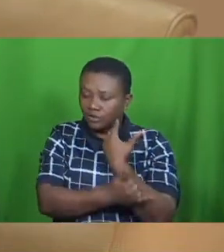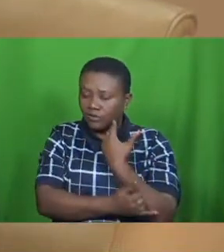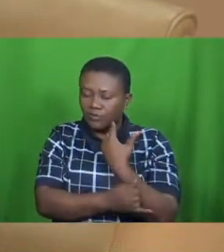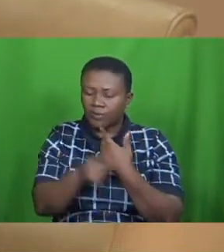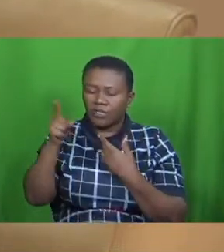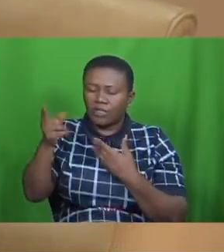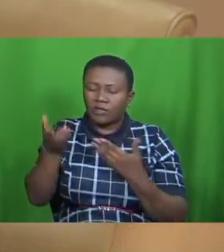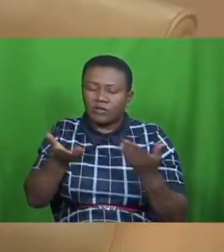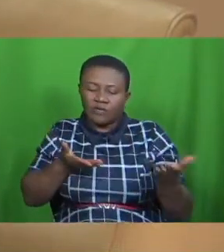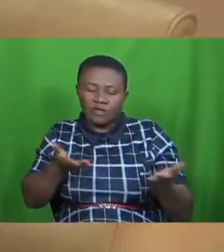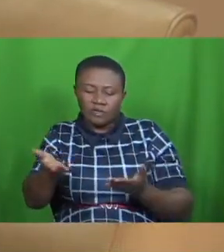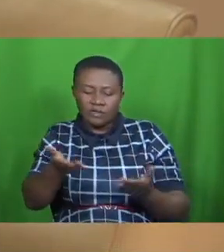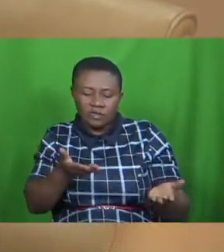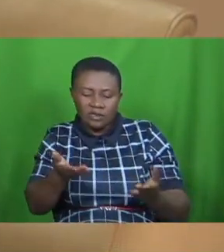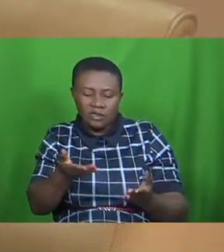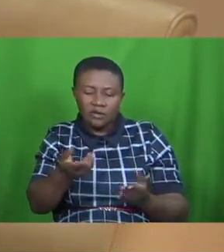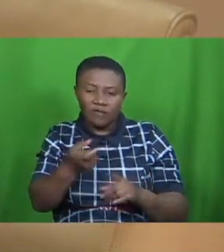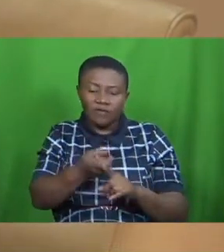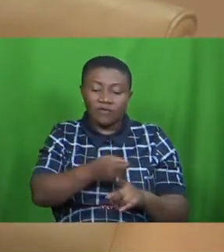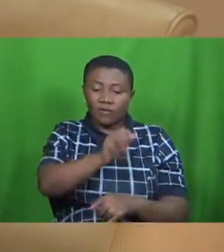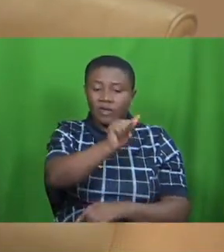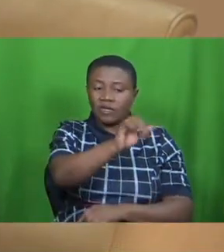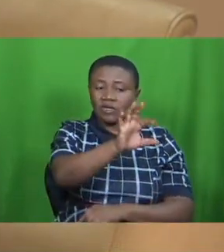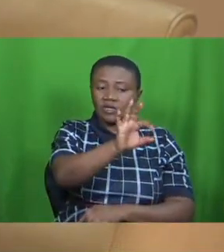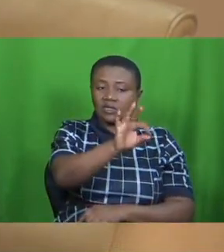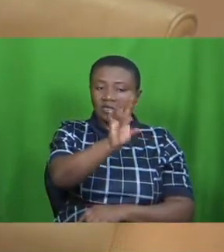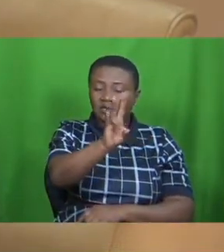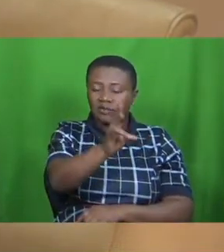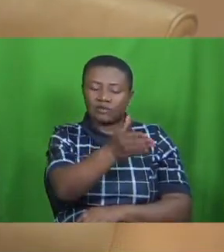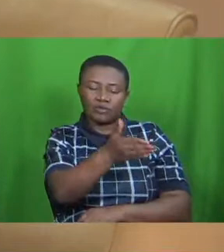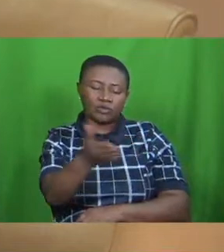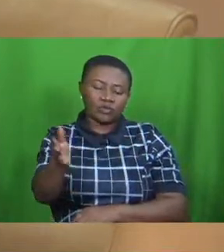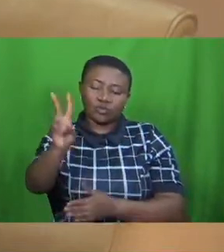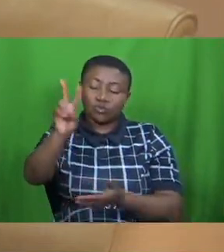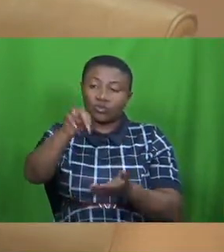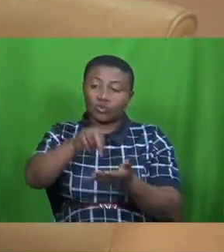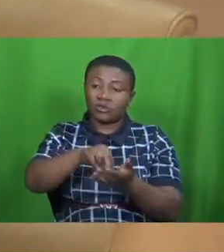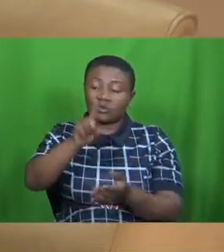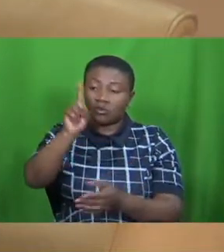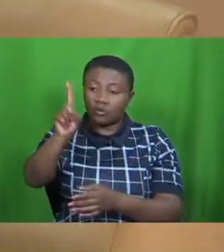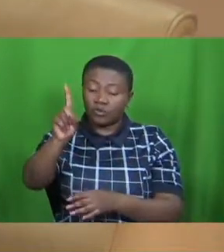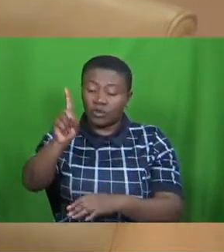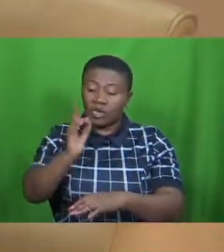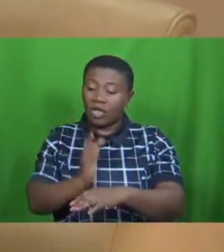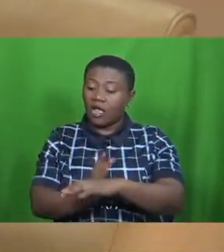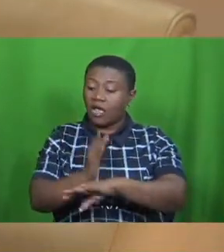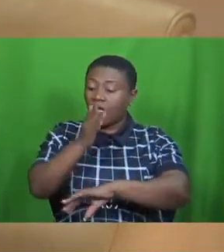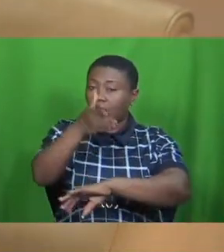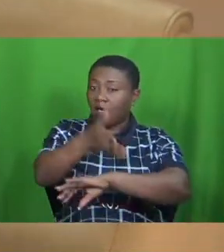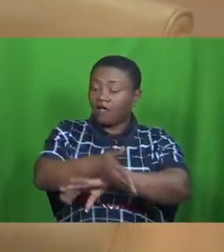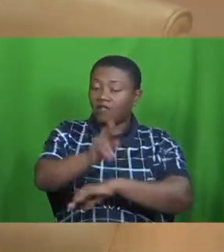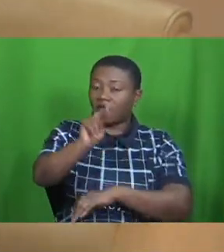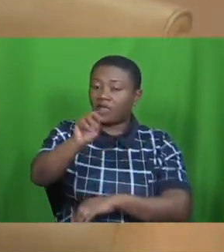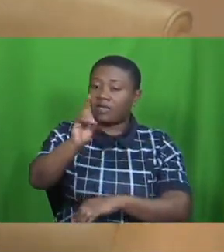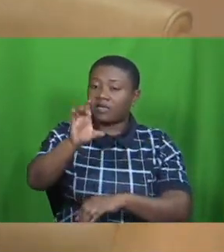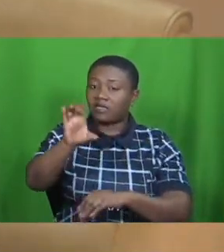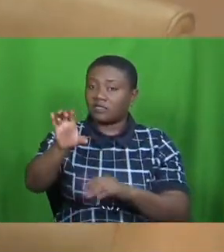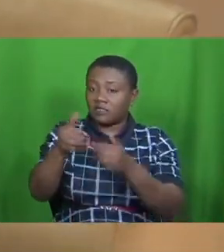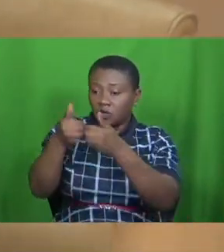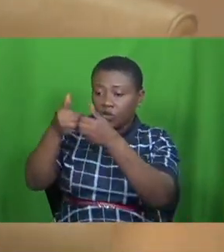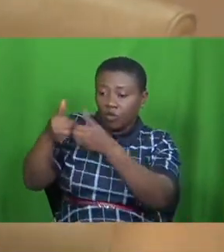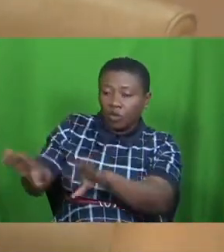from 1997 until 2001, after the National Democratic Congress lost power to the NPP.